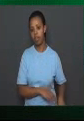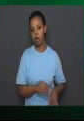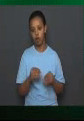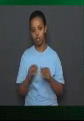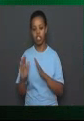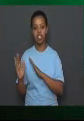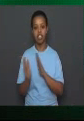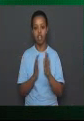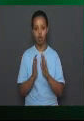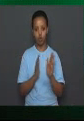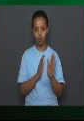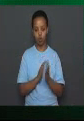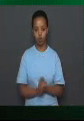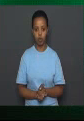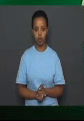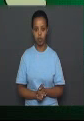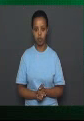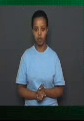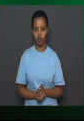Students, let's get ready.